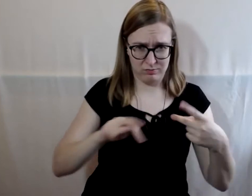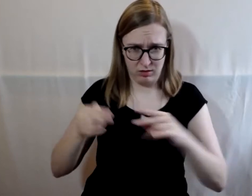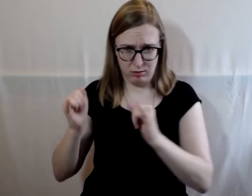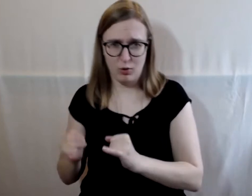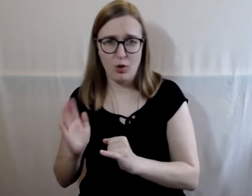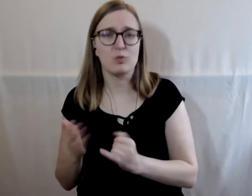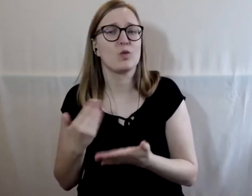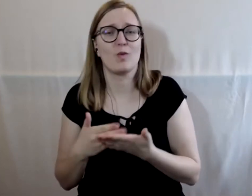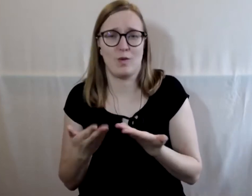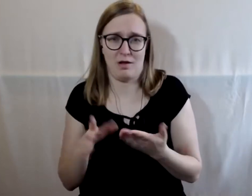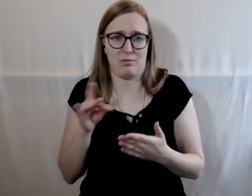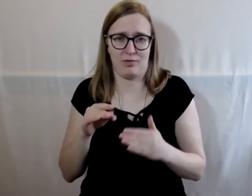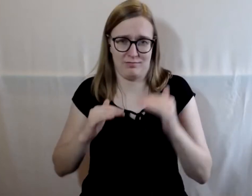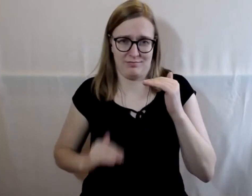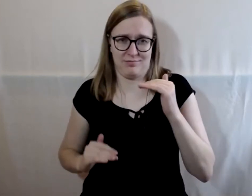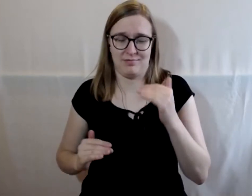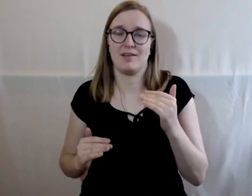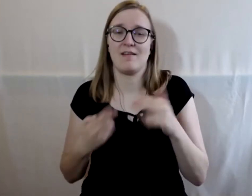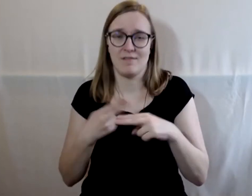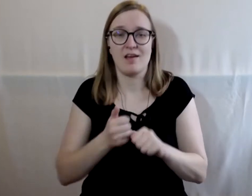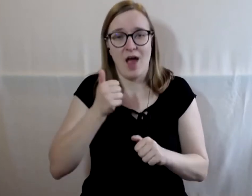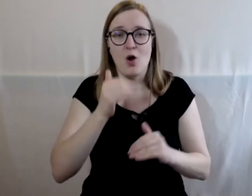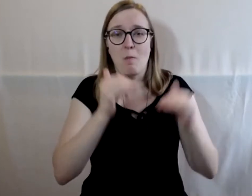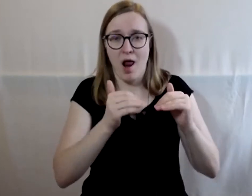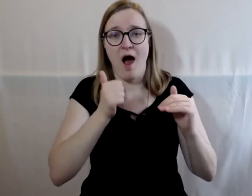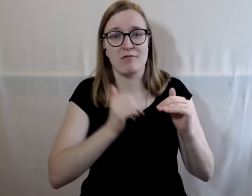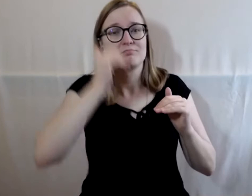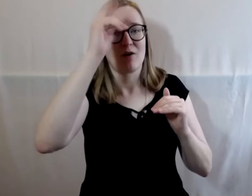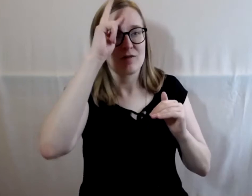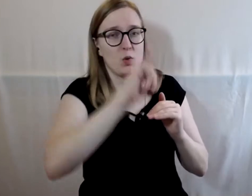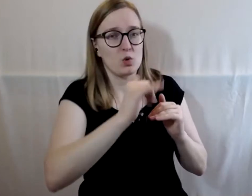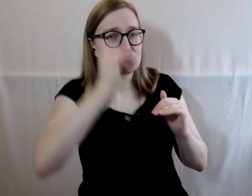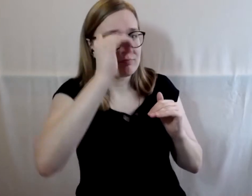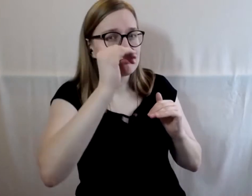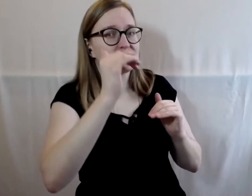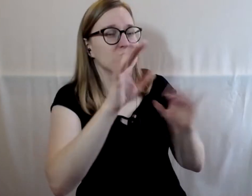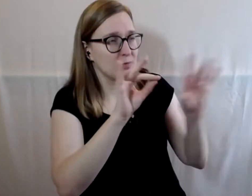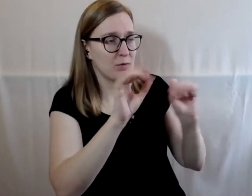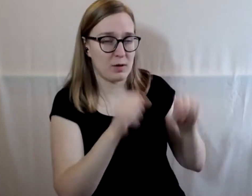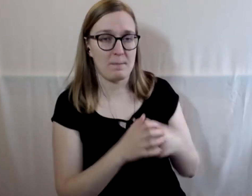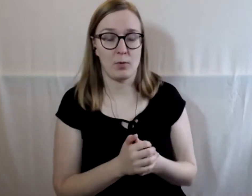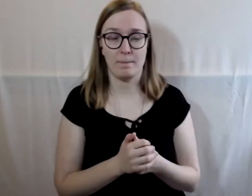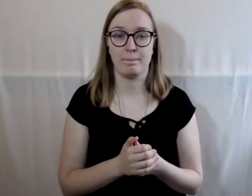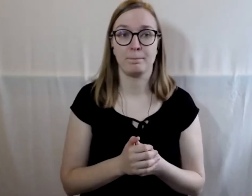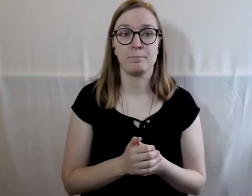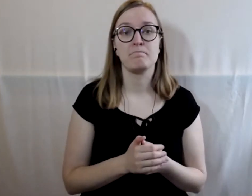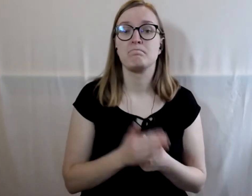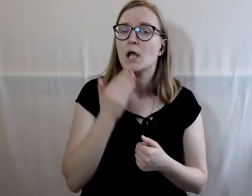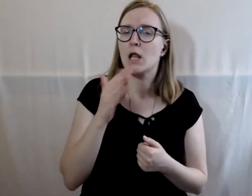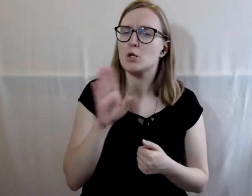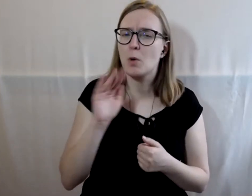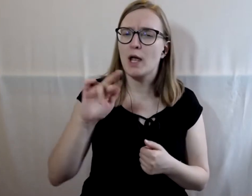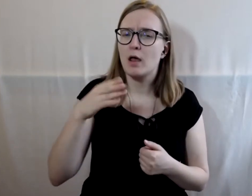your country, do you have like professional associations, like, the